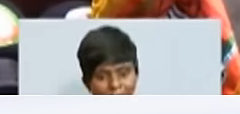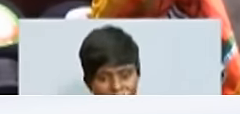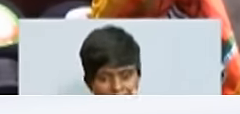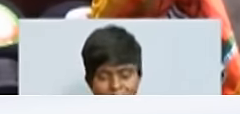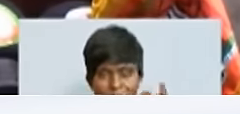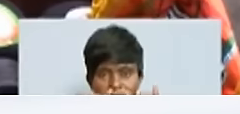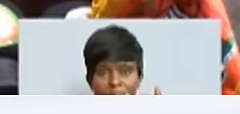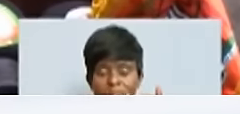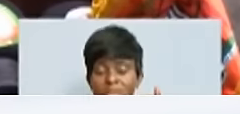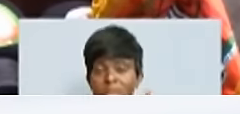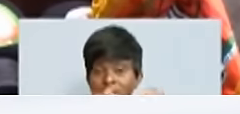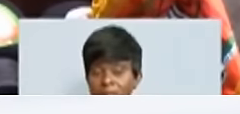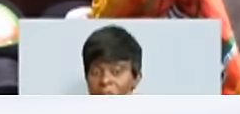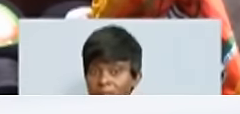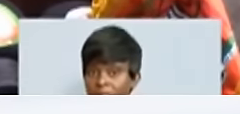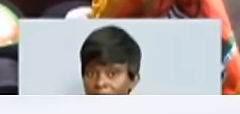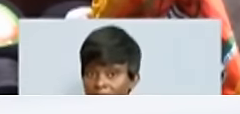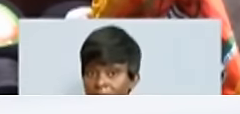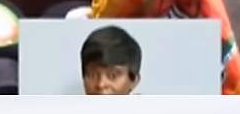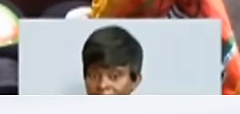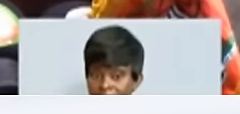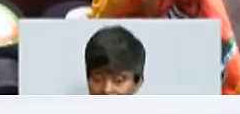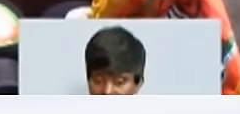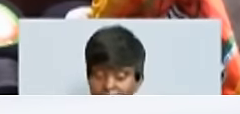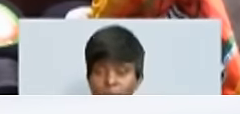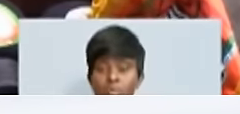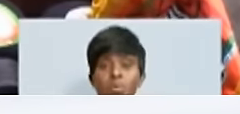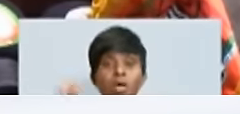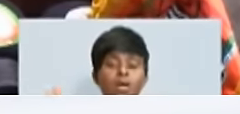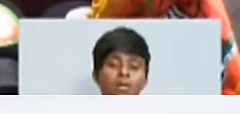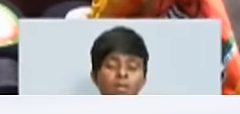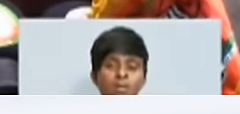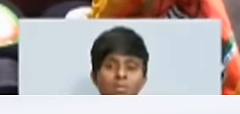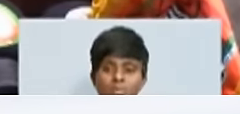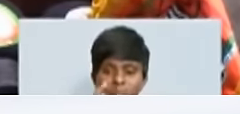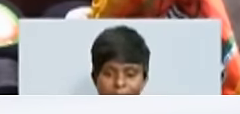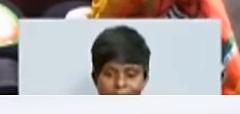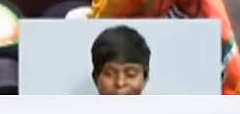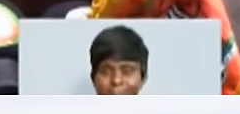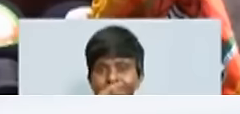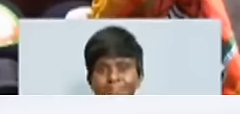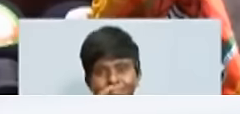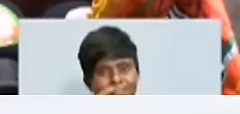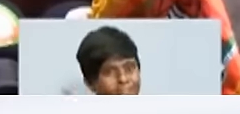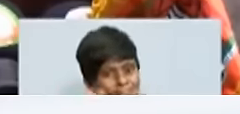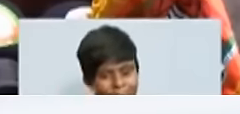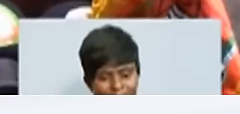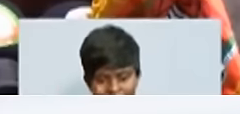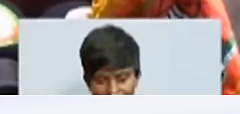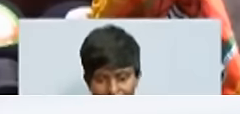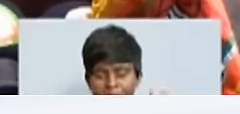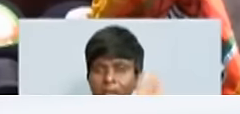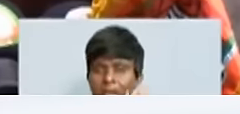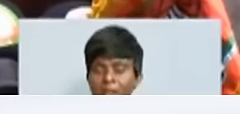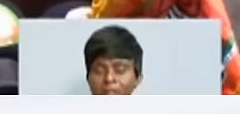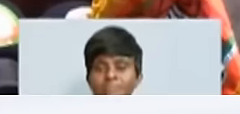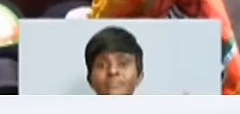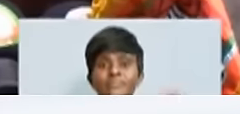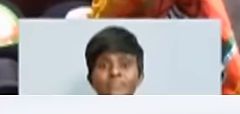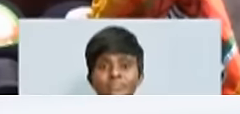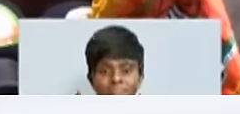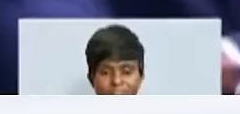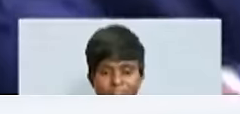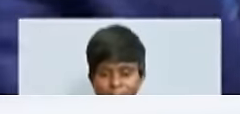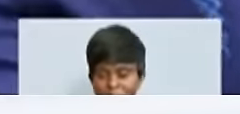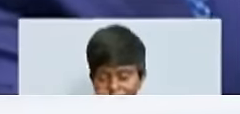to information in our country is now law. It's not just a discussion point. It is now law. And